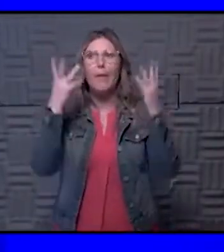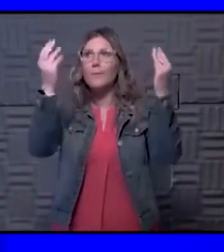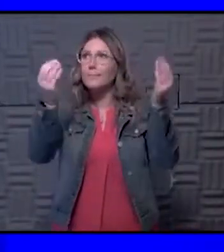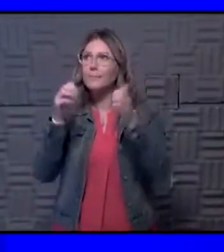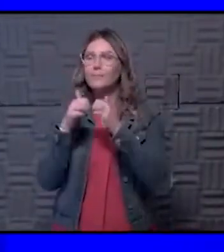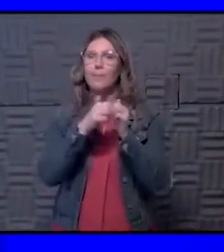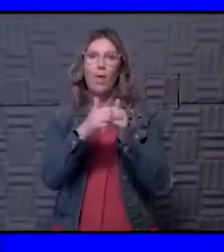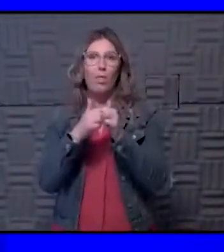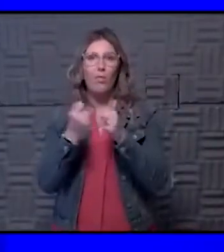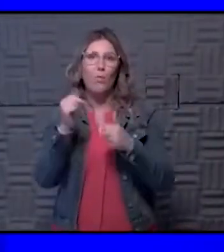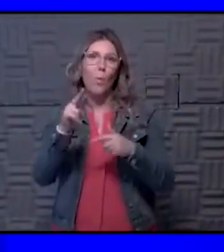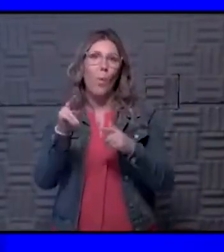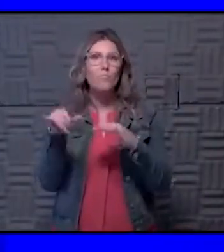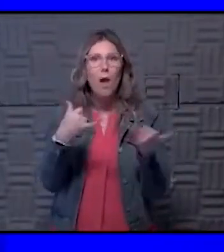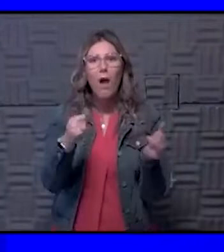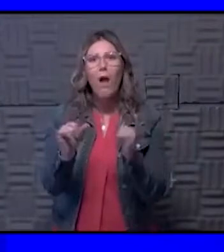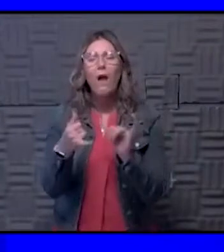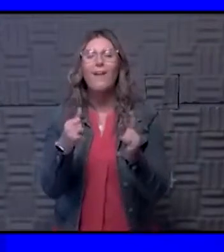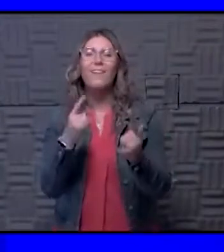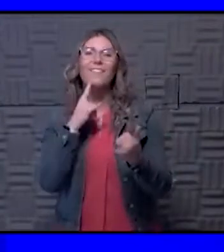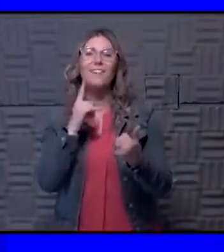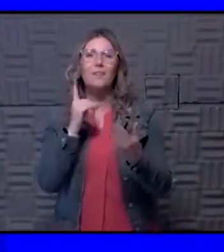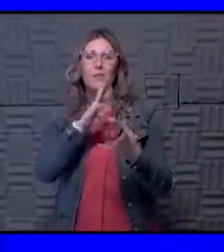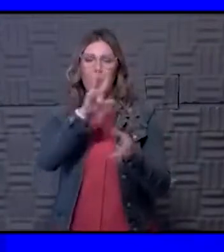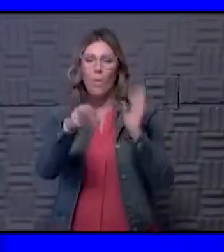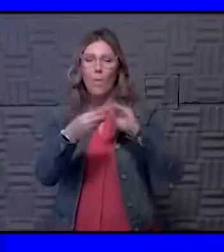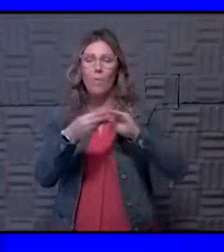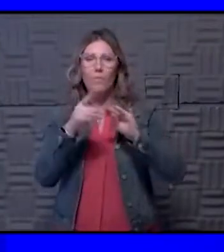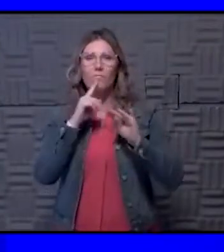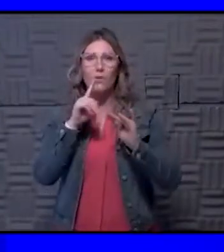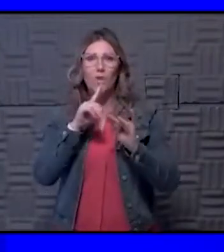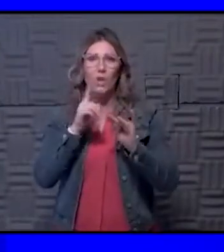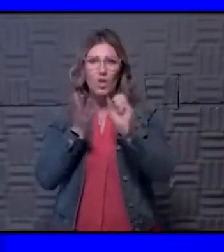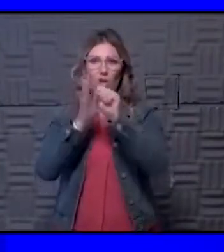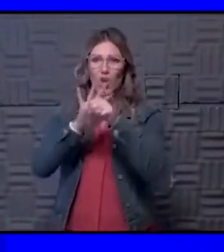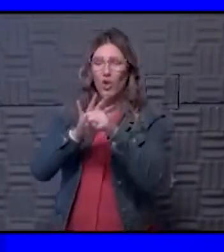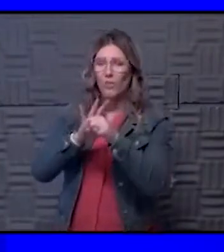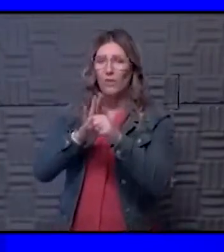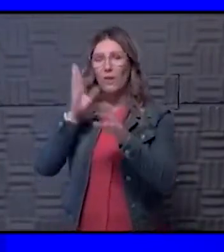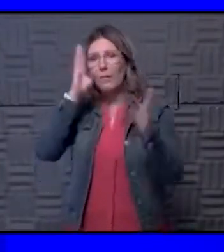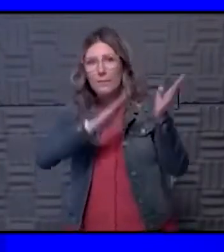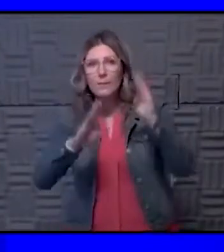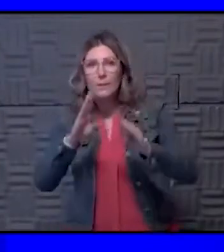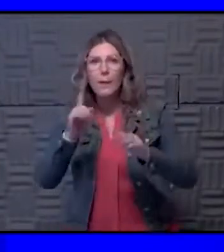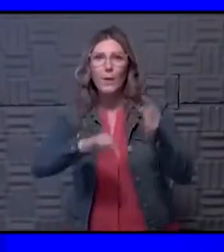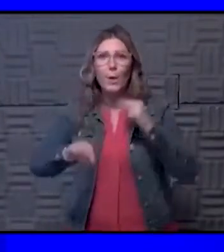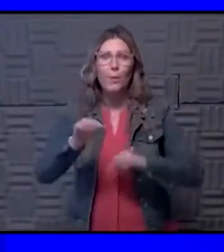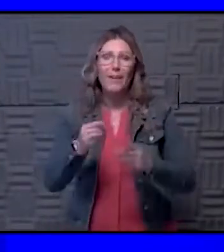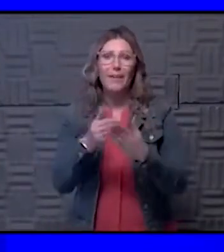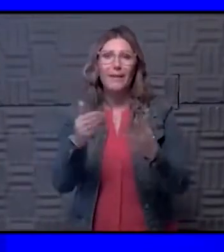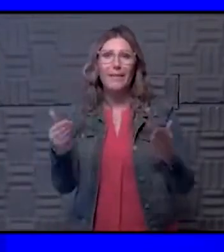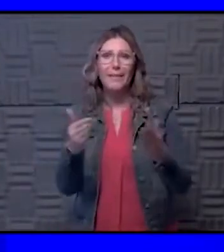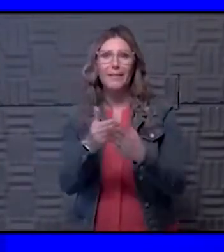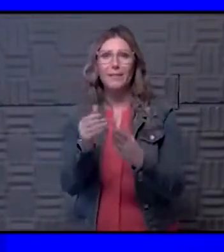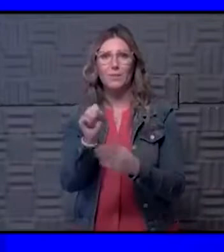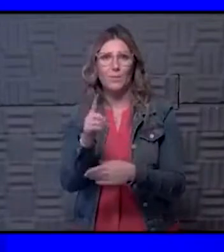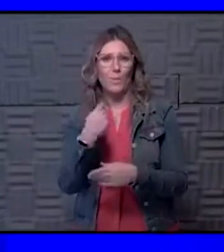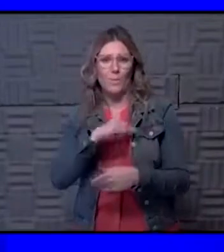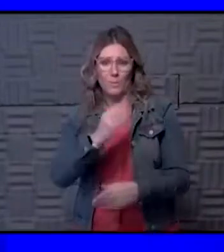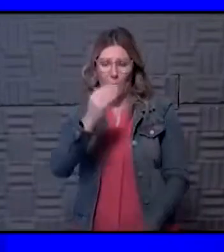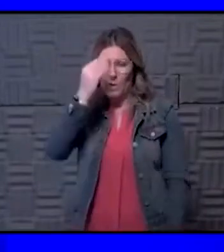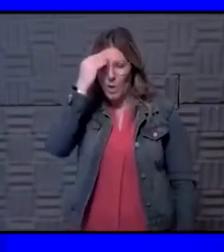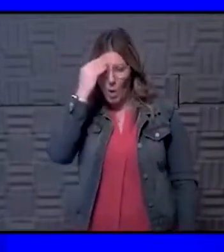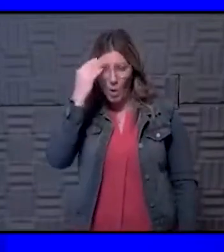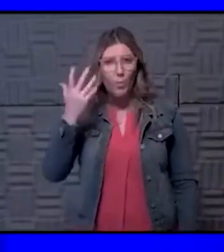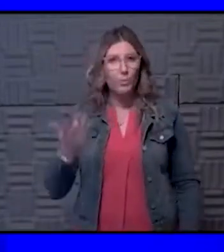parties outside of school, I think because of the overall nature of the COVID weariness and wanting to get back to doing things. So we know that there